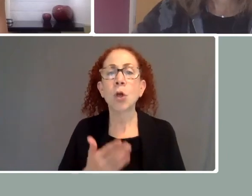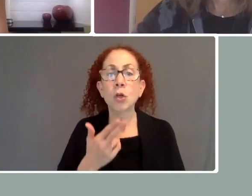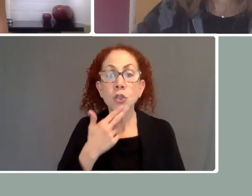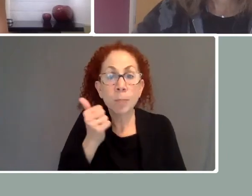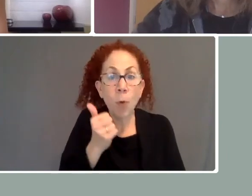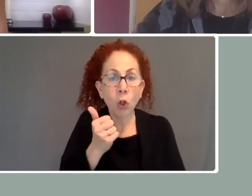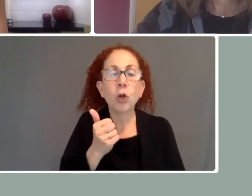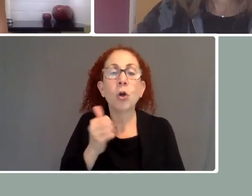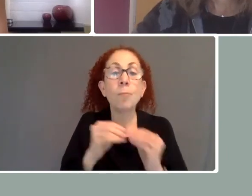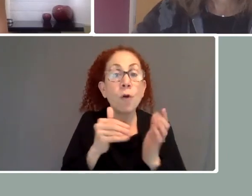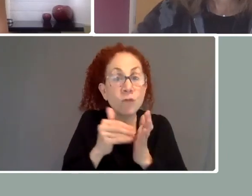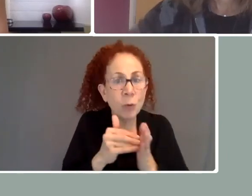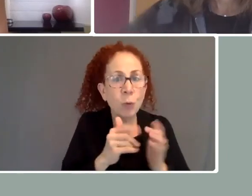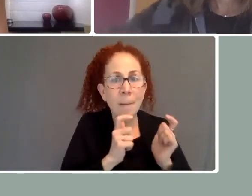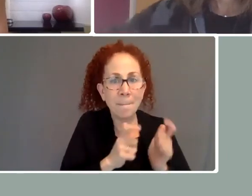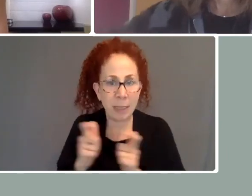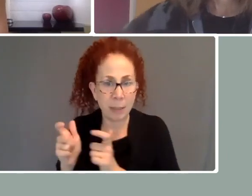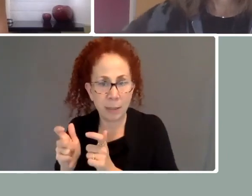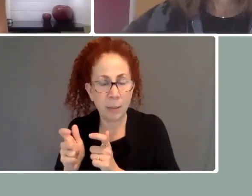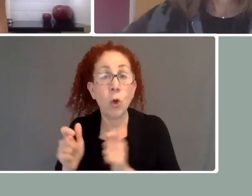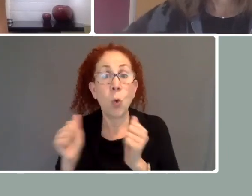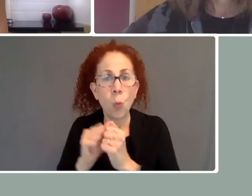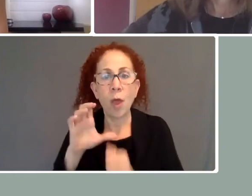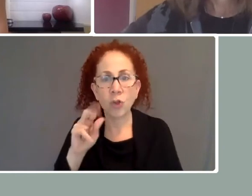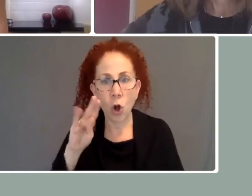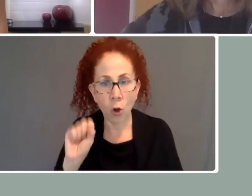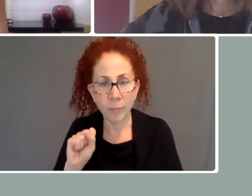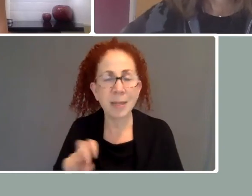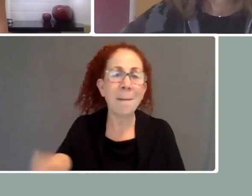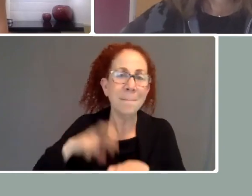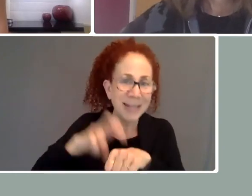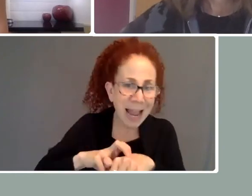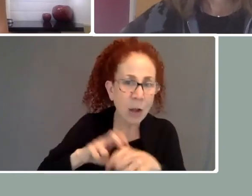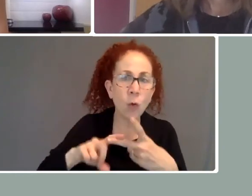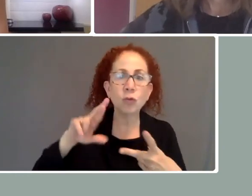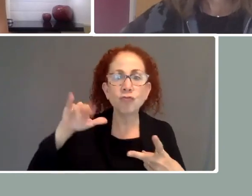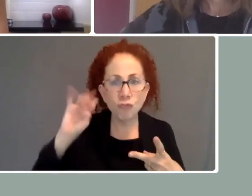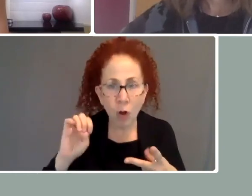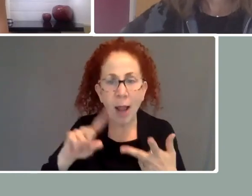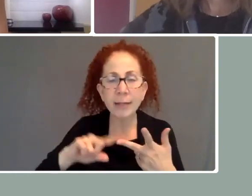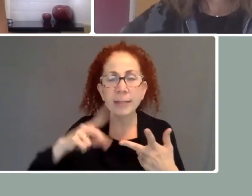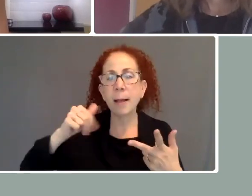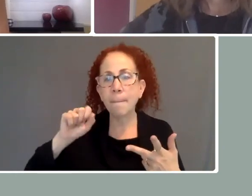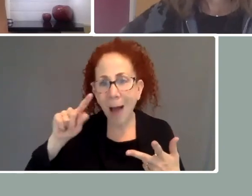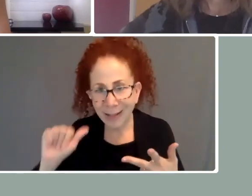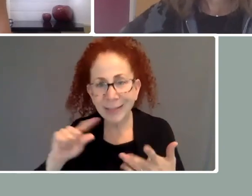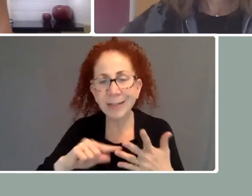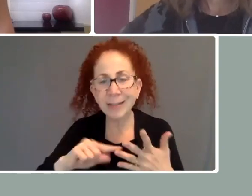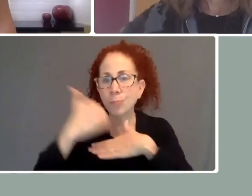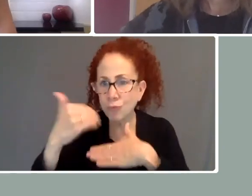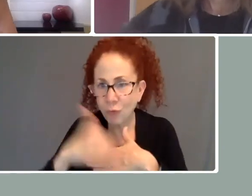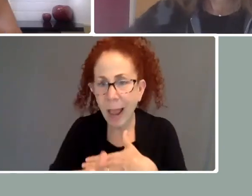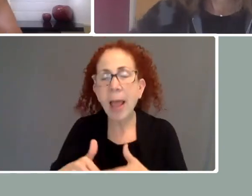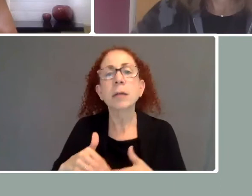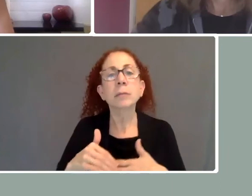meals. You need foods with carbs, potatoes, rice, pasta, bread.